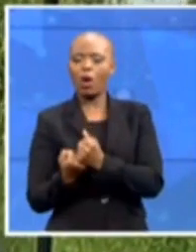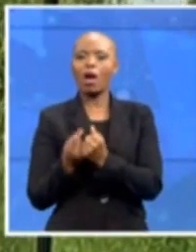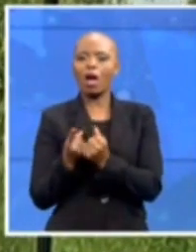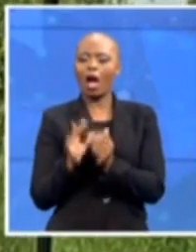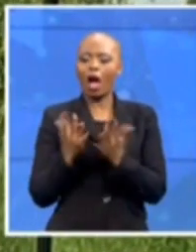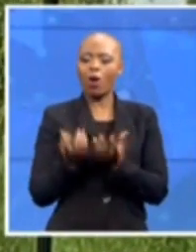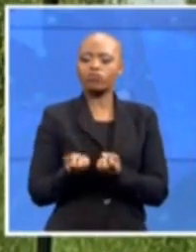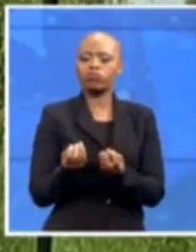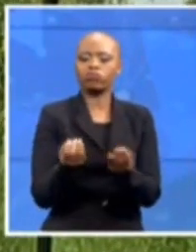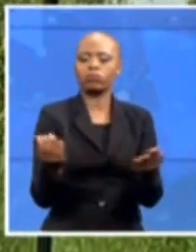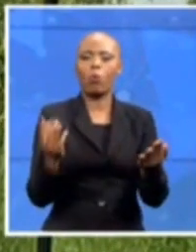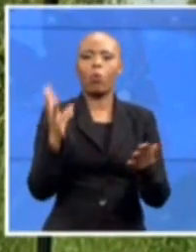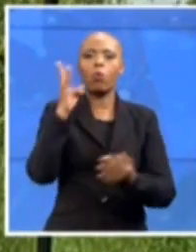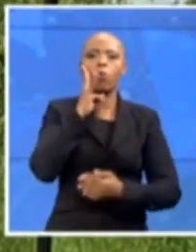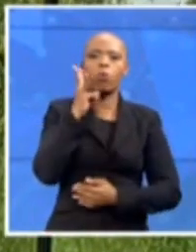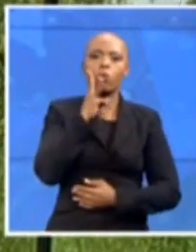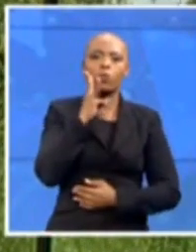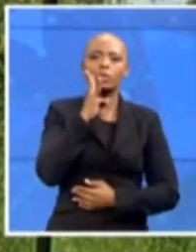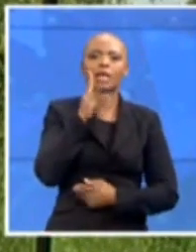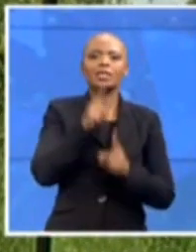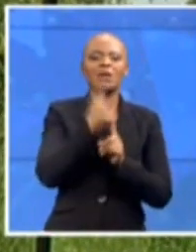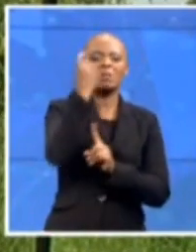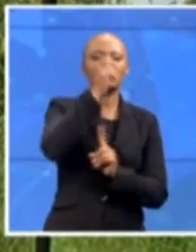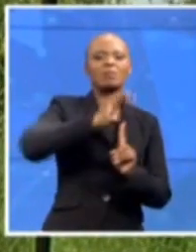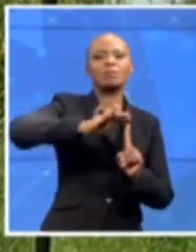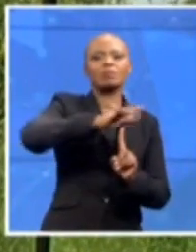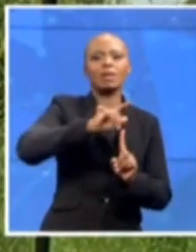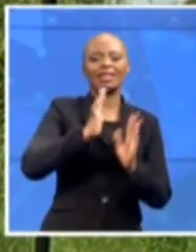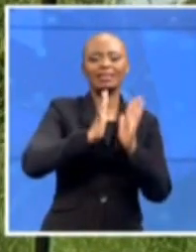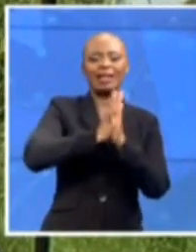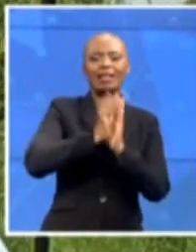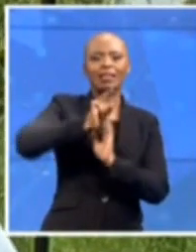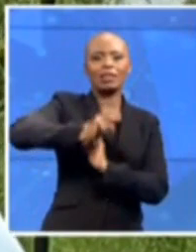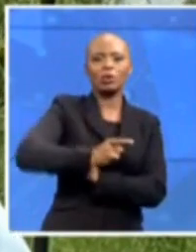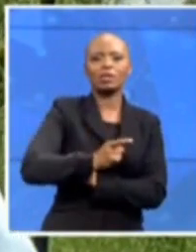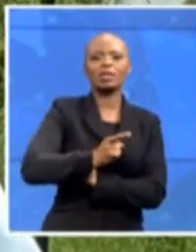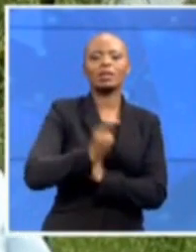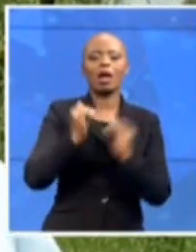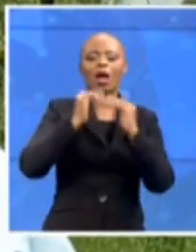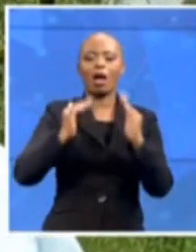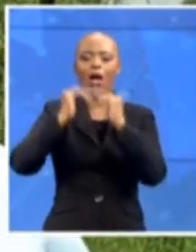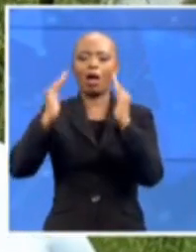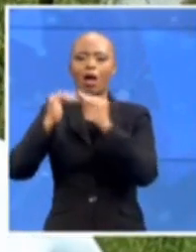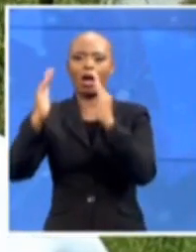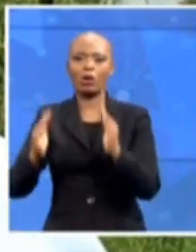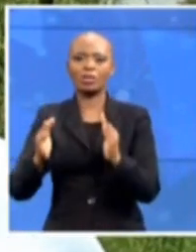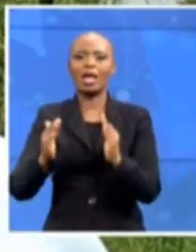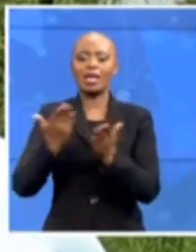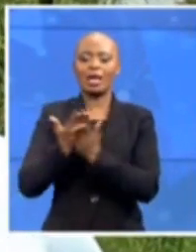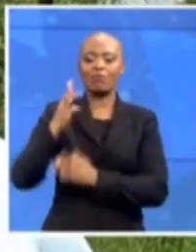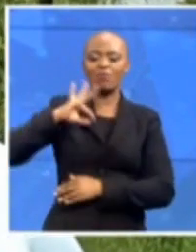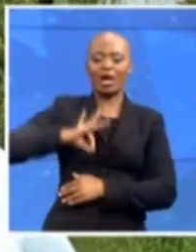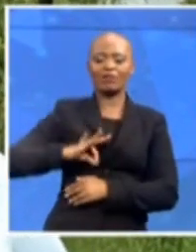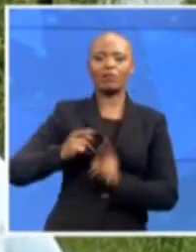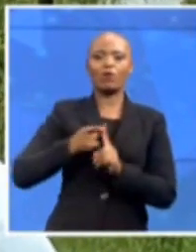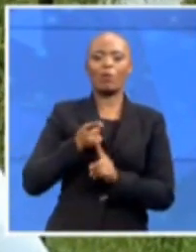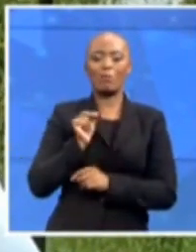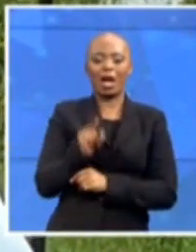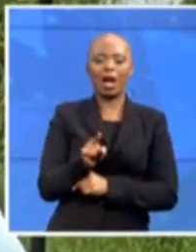I mean, we're talking about 10,000 households that are set to benefit. This area, like many in the